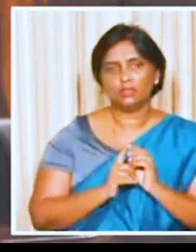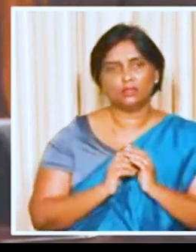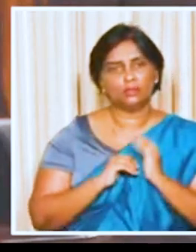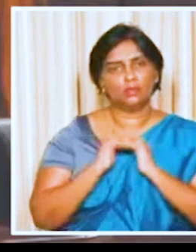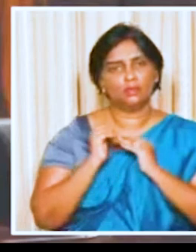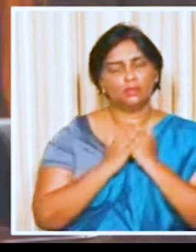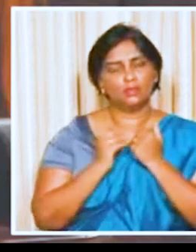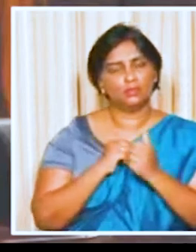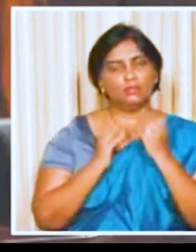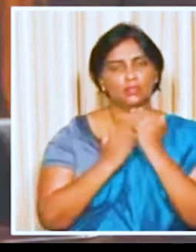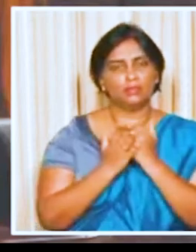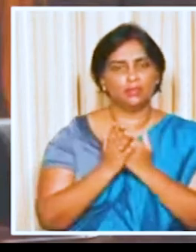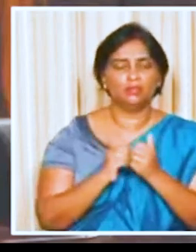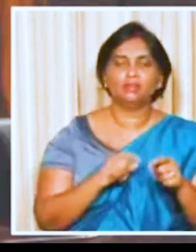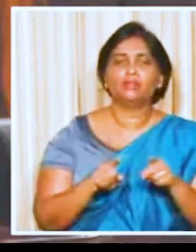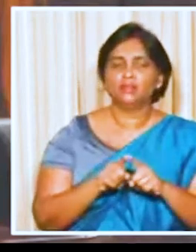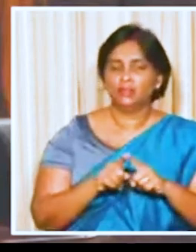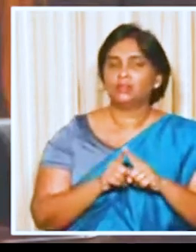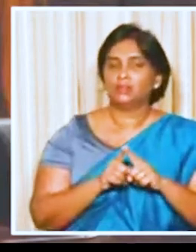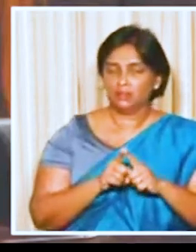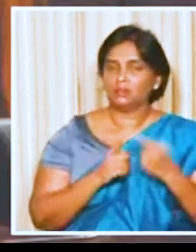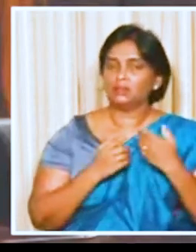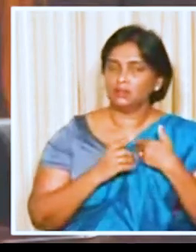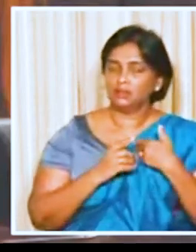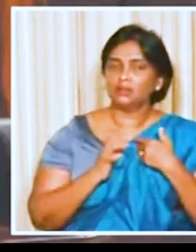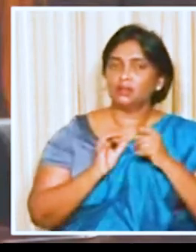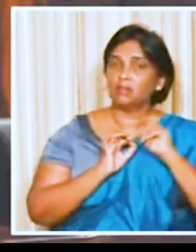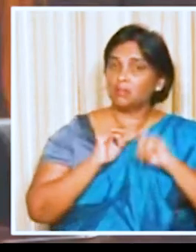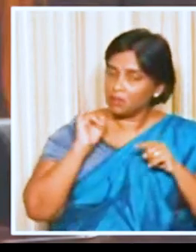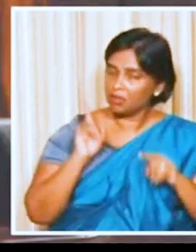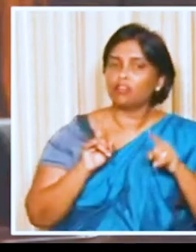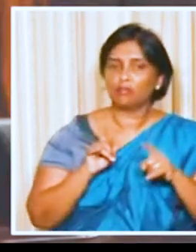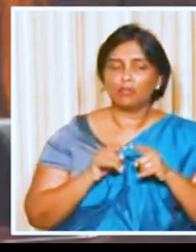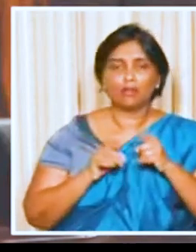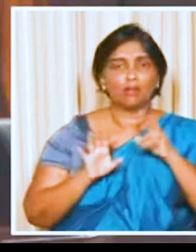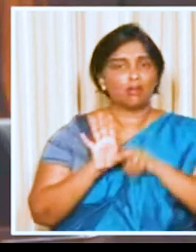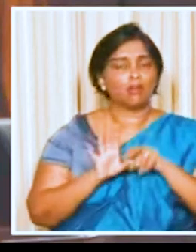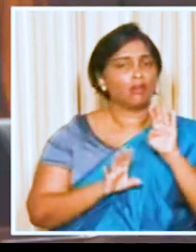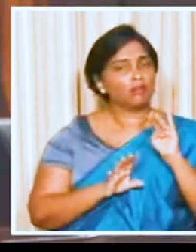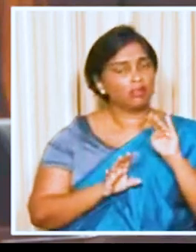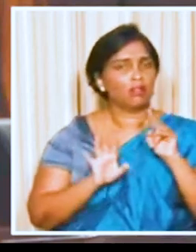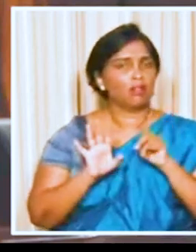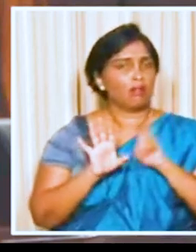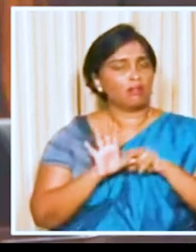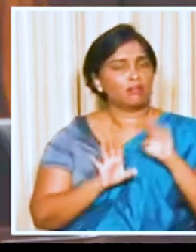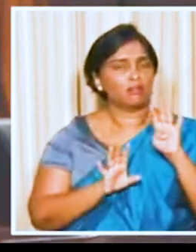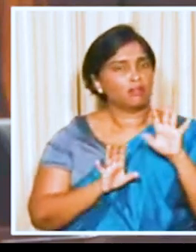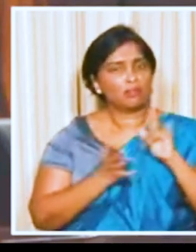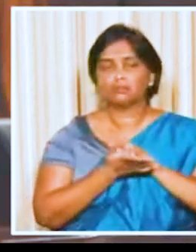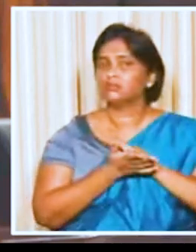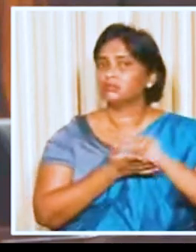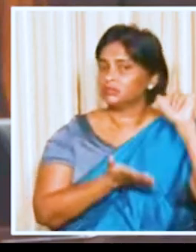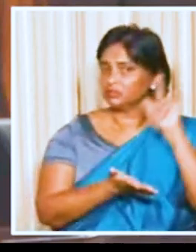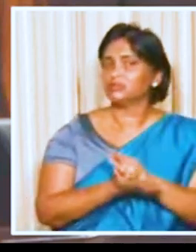is a possibility to bring in a 40-seat aircraft to Batiklo. But we need to speak to companies who run these